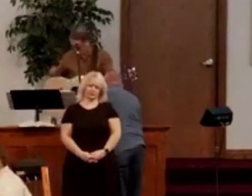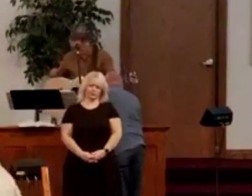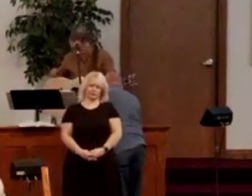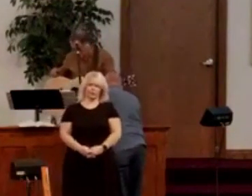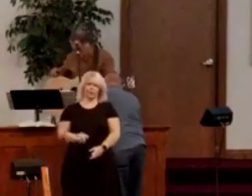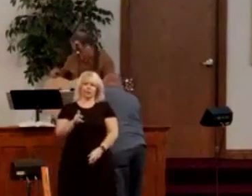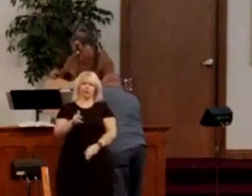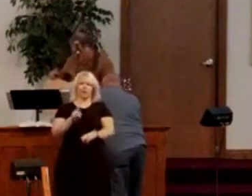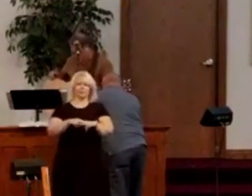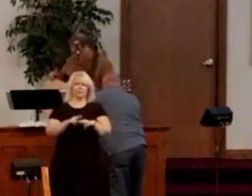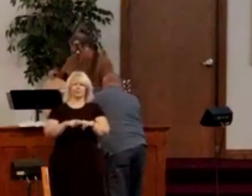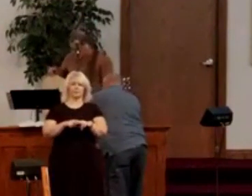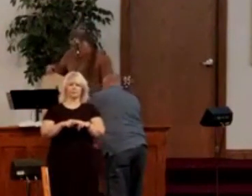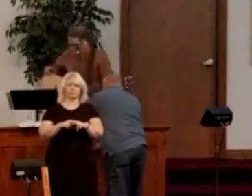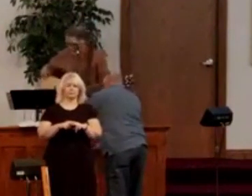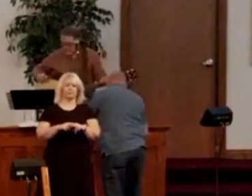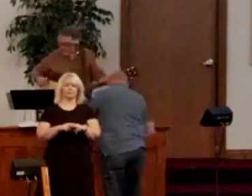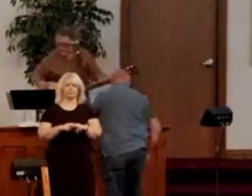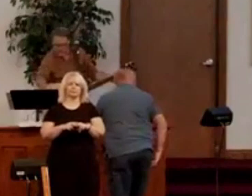You may be seated.